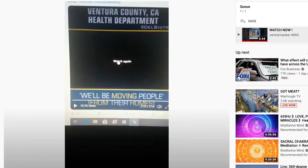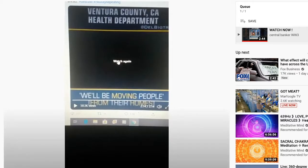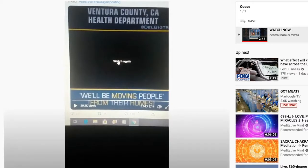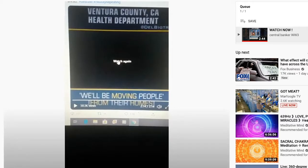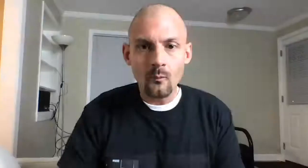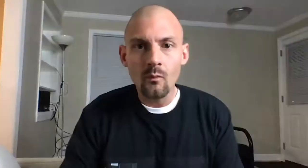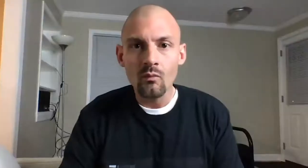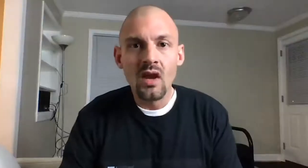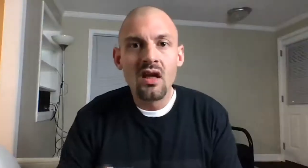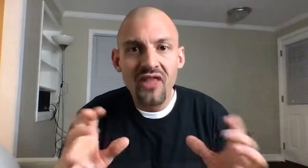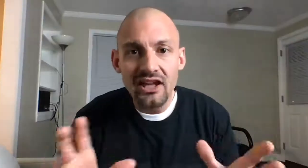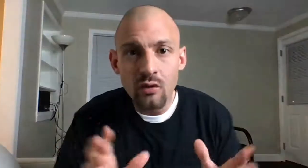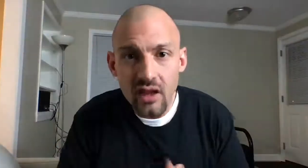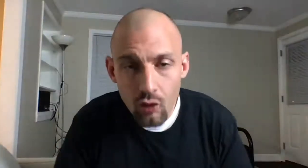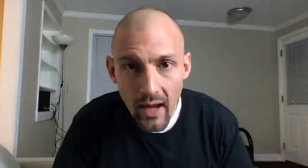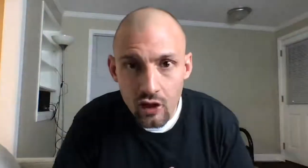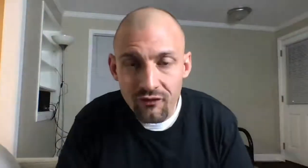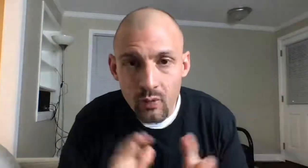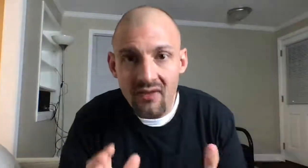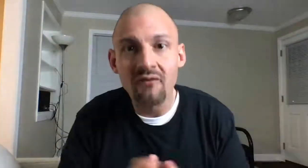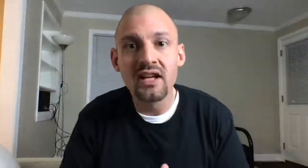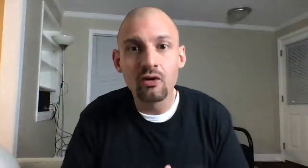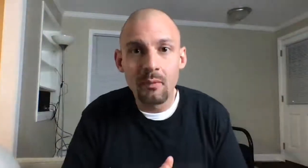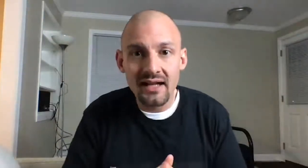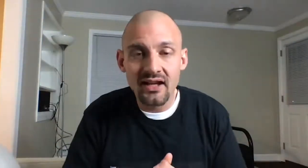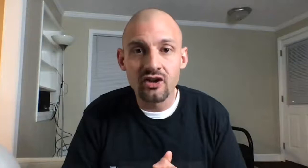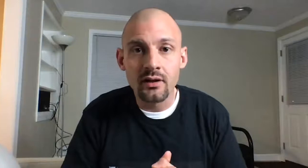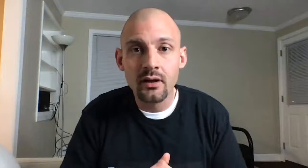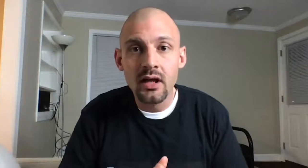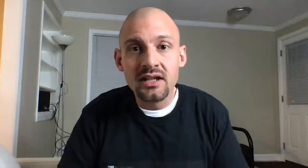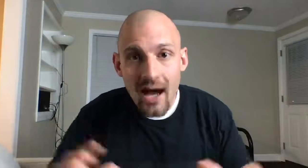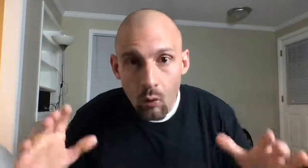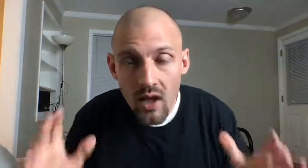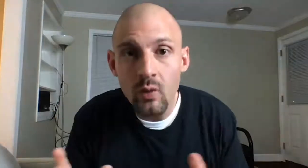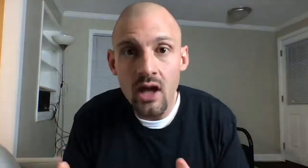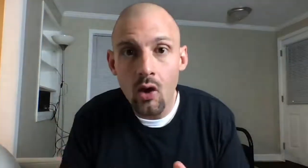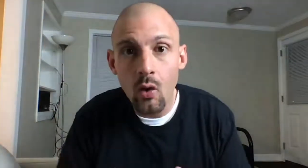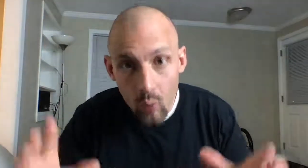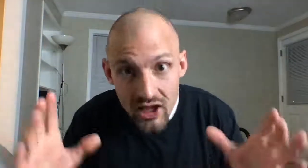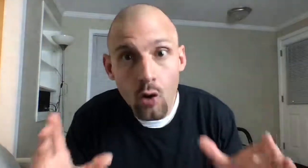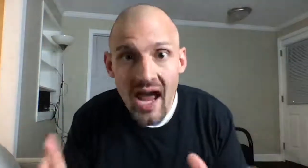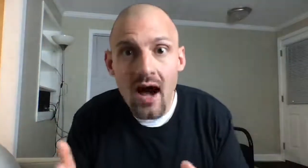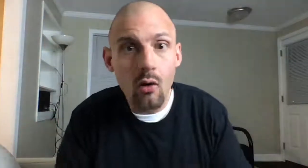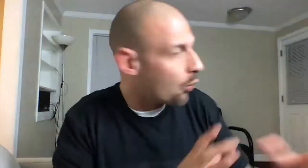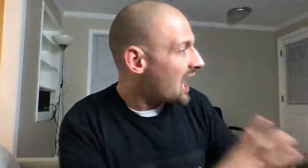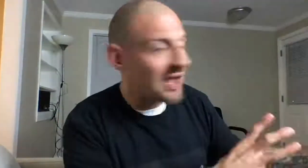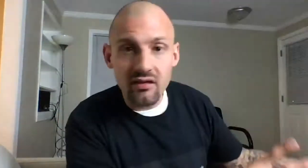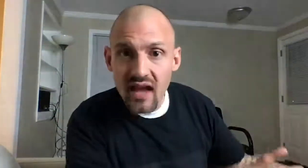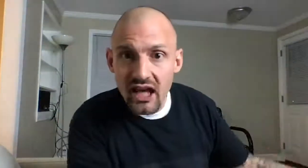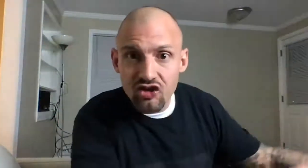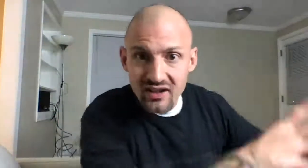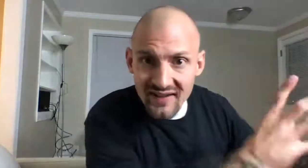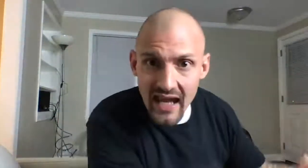Bye. Thank you, Central Banker, for bringing that video to my attention. Now, what do we know? We know now why